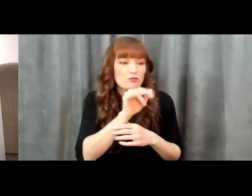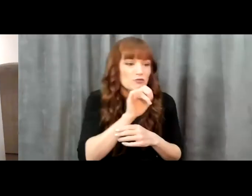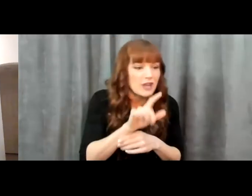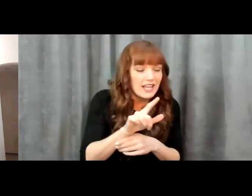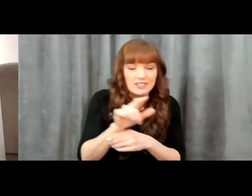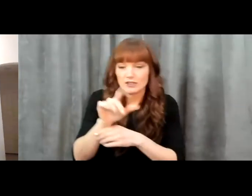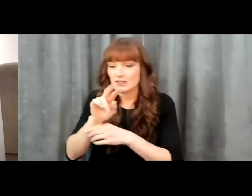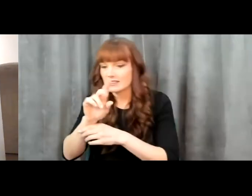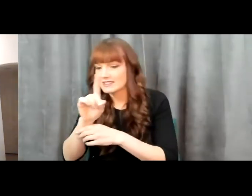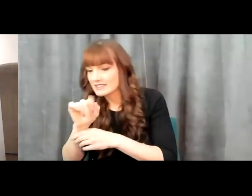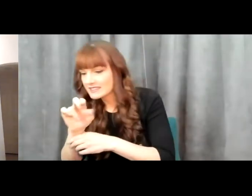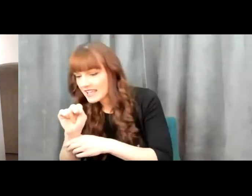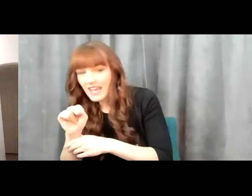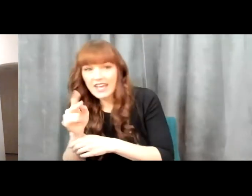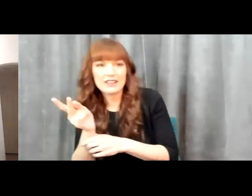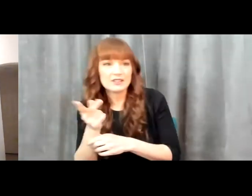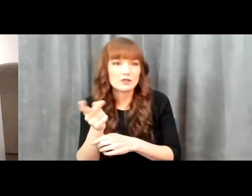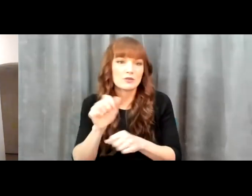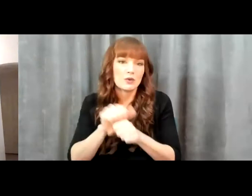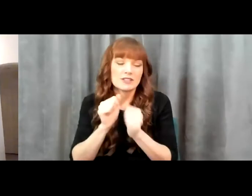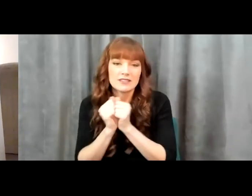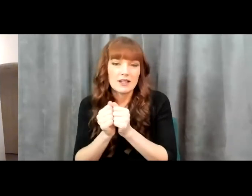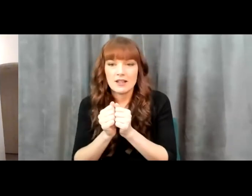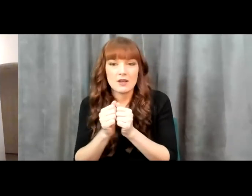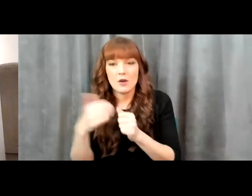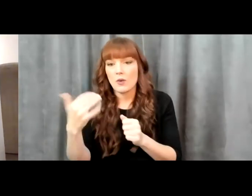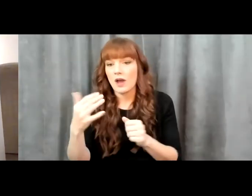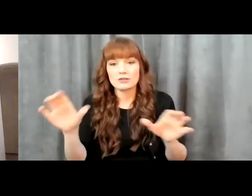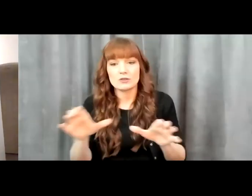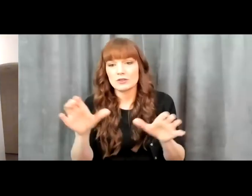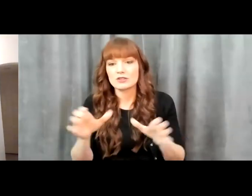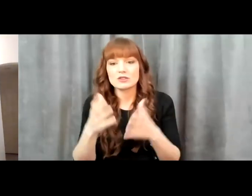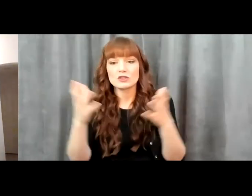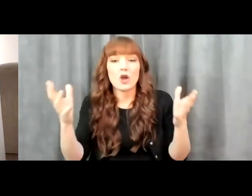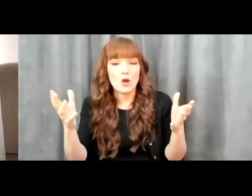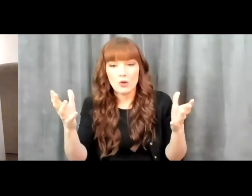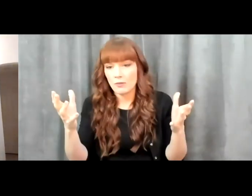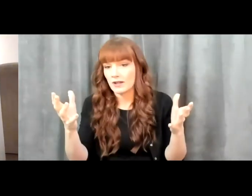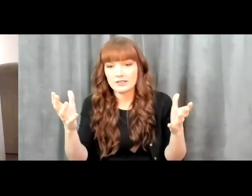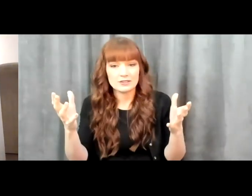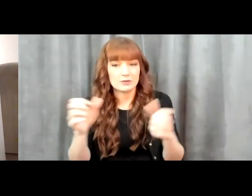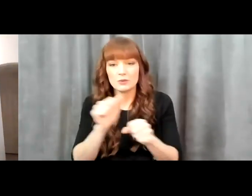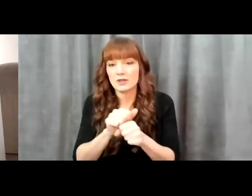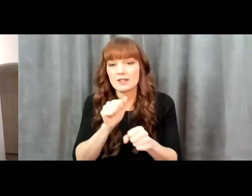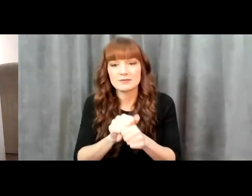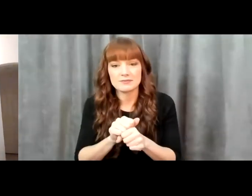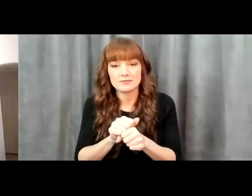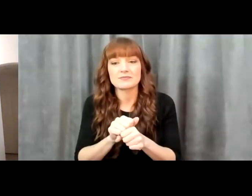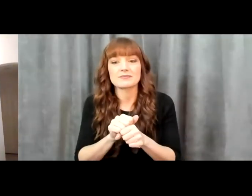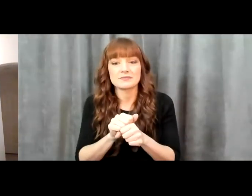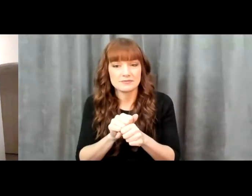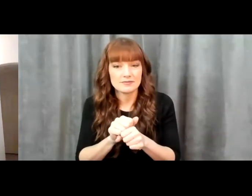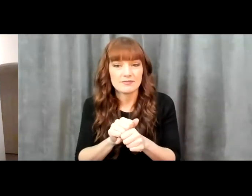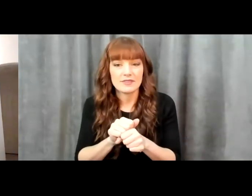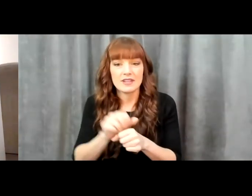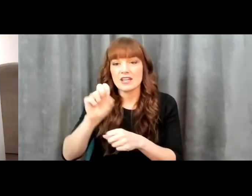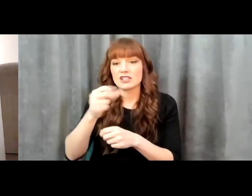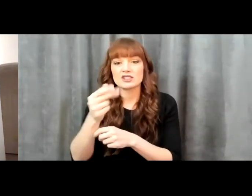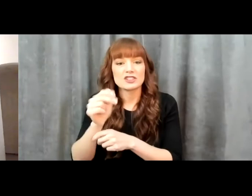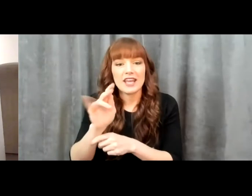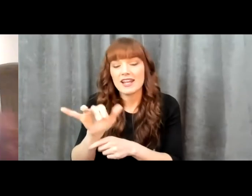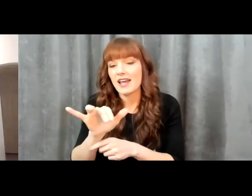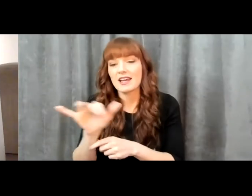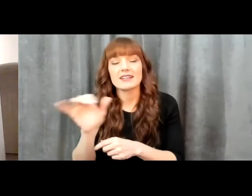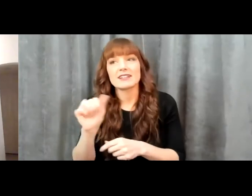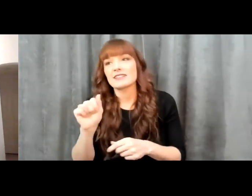Dan, for doing all the a lot of legwork on this whole week. Shayna, same, lot of legwork on this